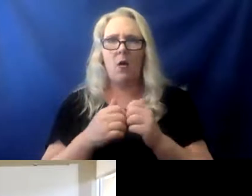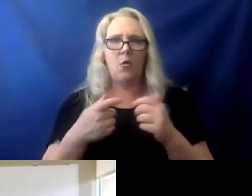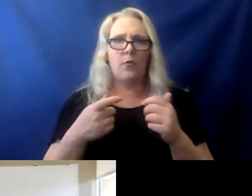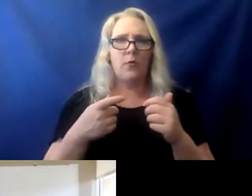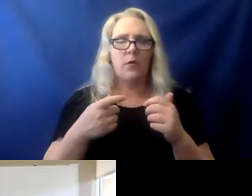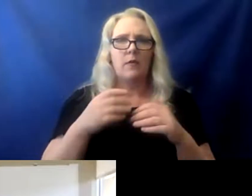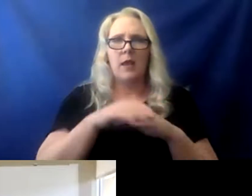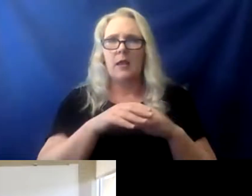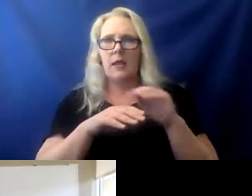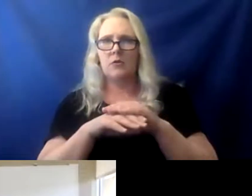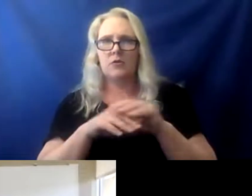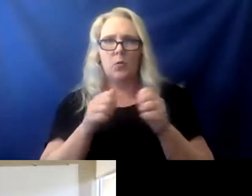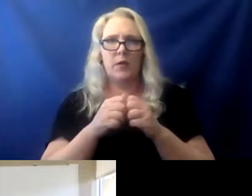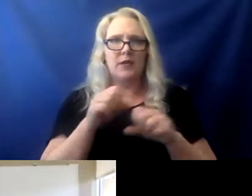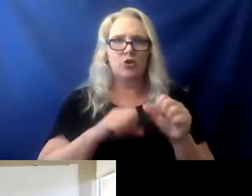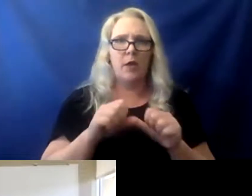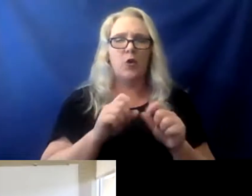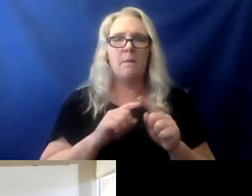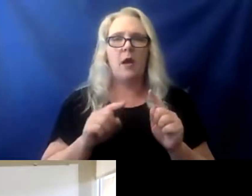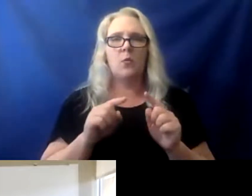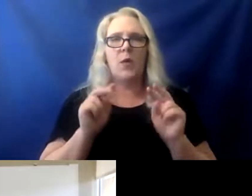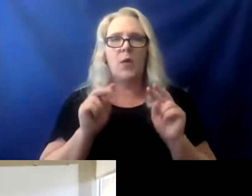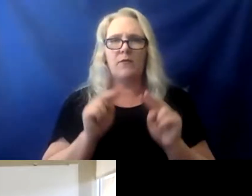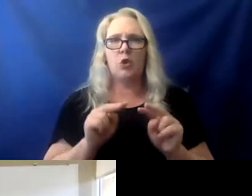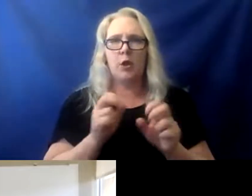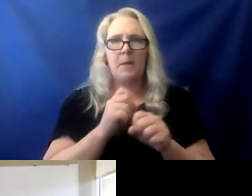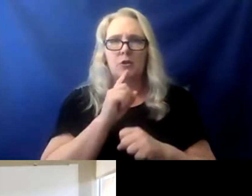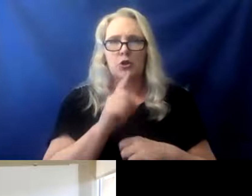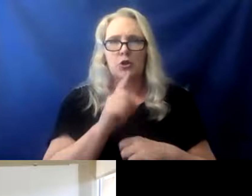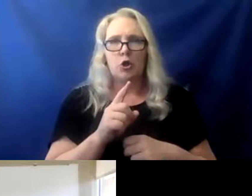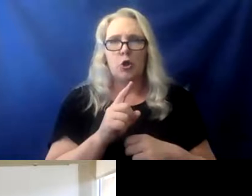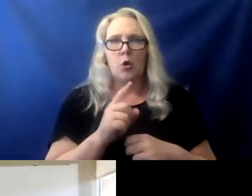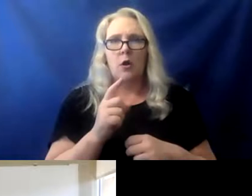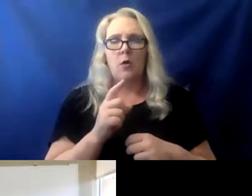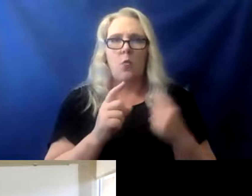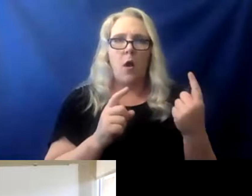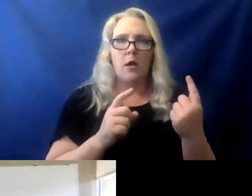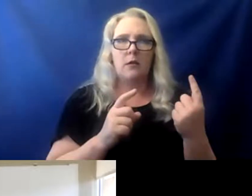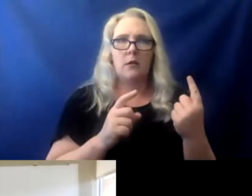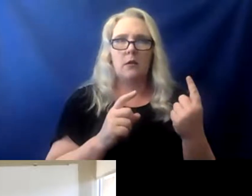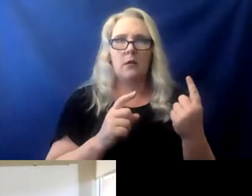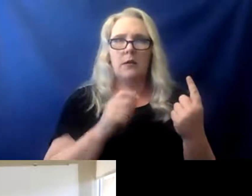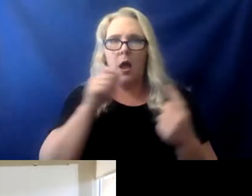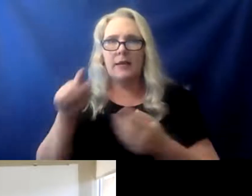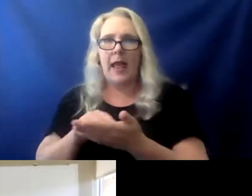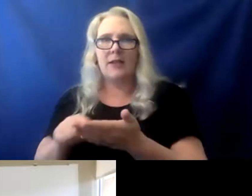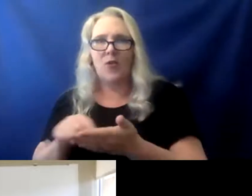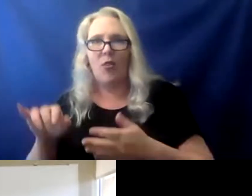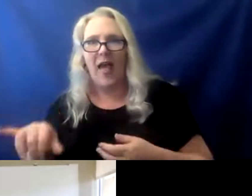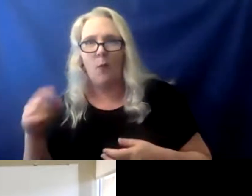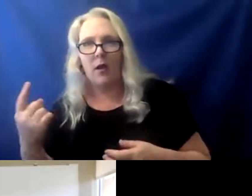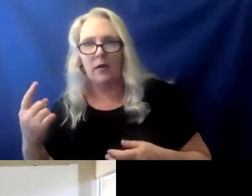as we're looking at this, we're making sure that one doesn't cancel out another one. Or if we are looking at